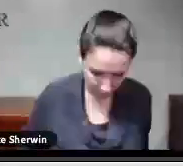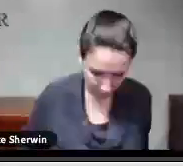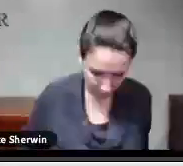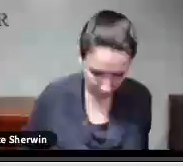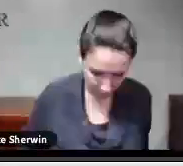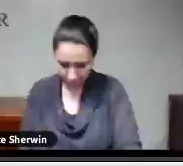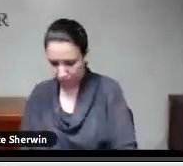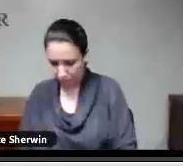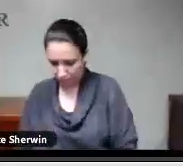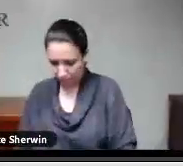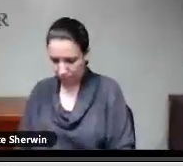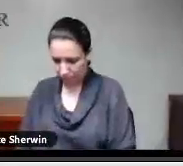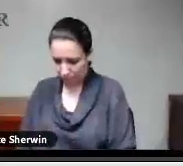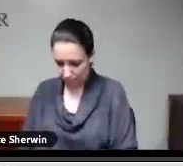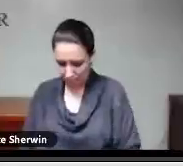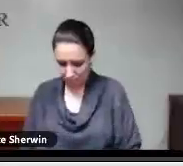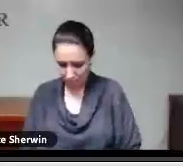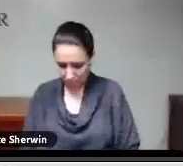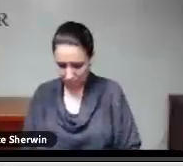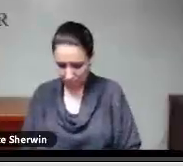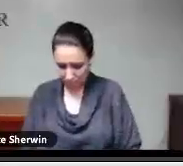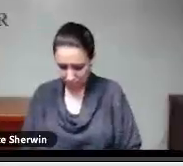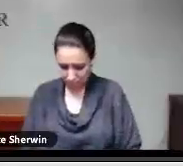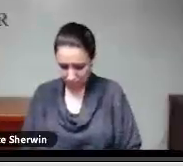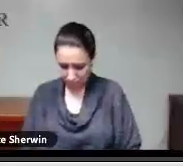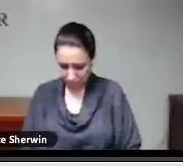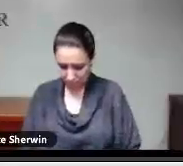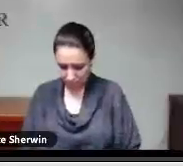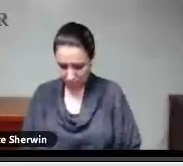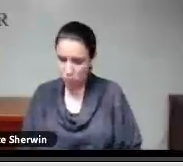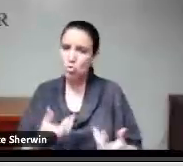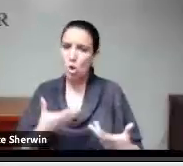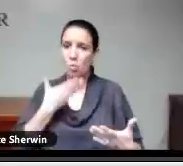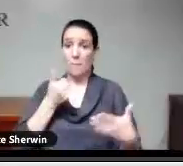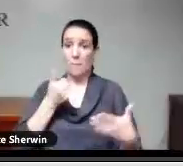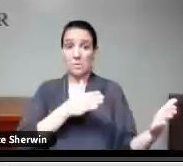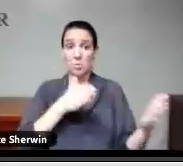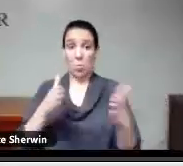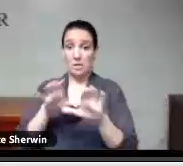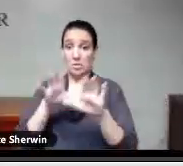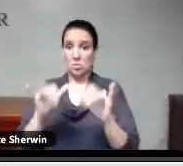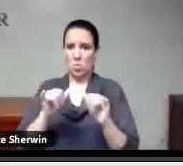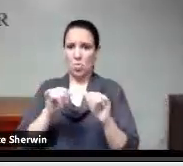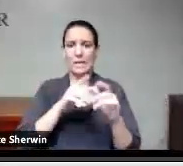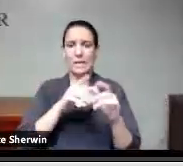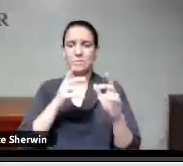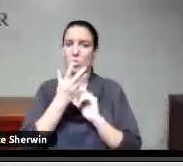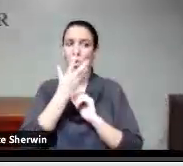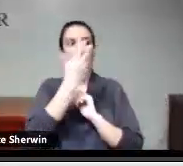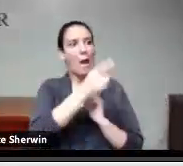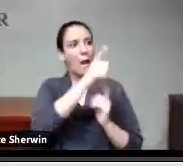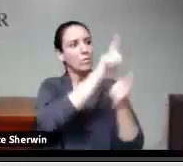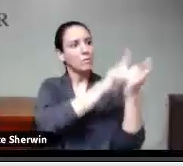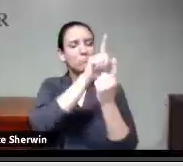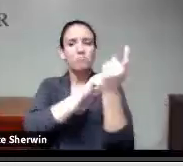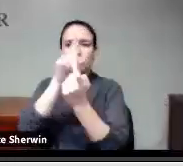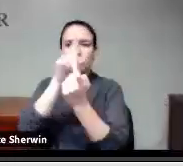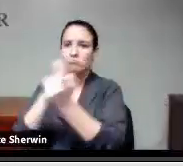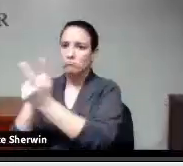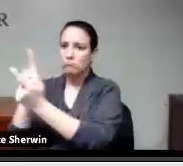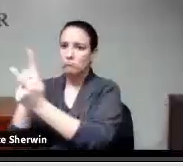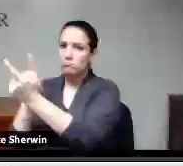out and to gather some first-person experiences from different Latino communities and ask people, and I'm thinking